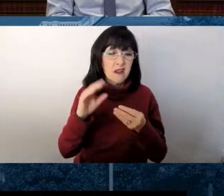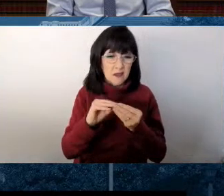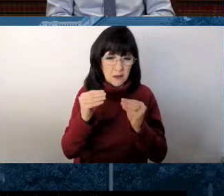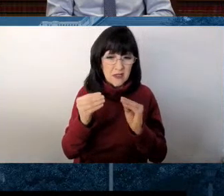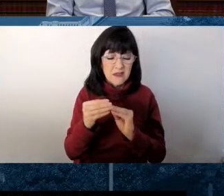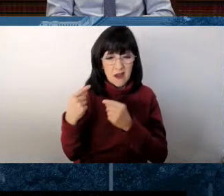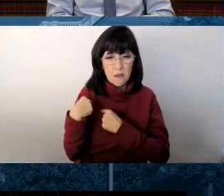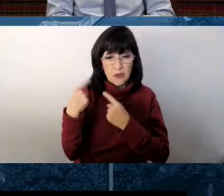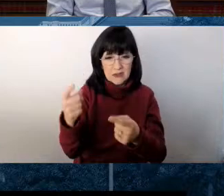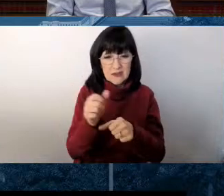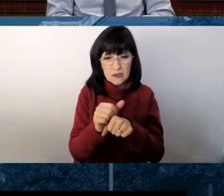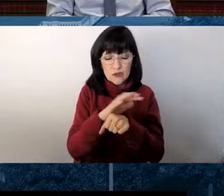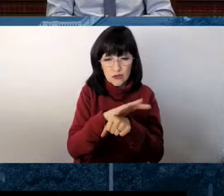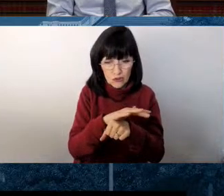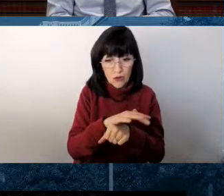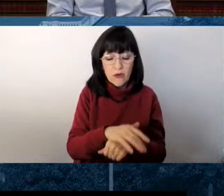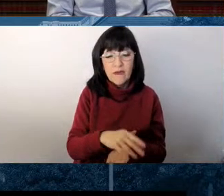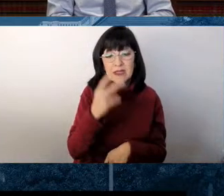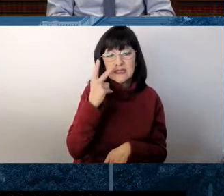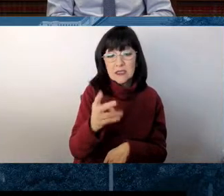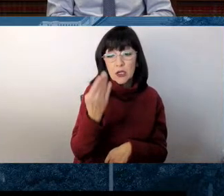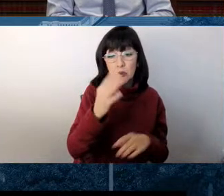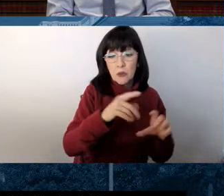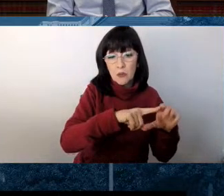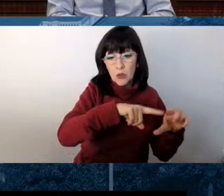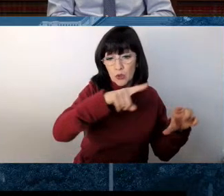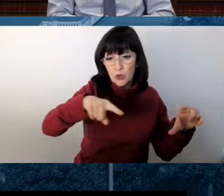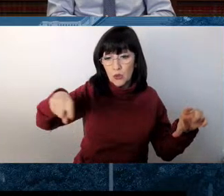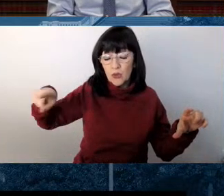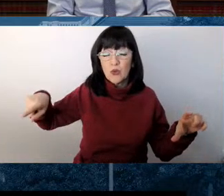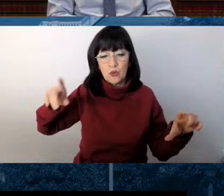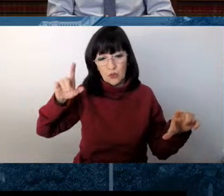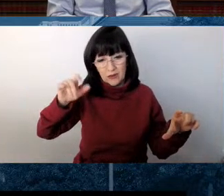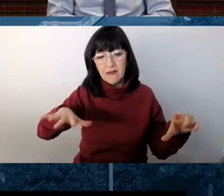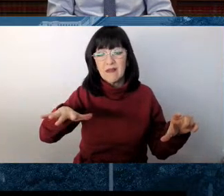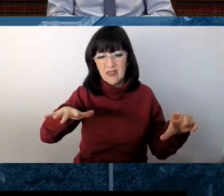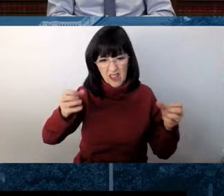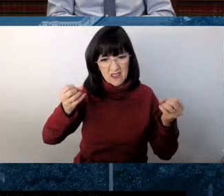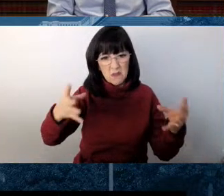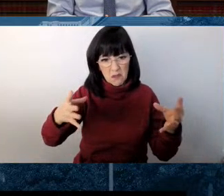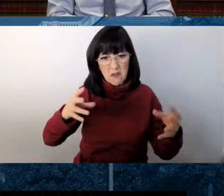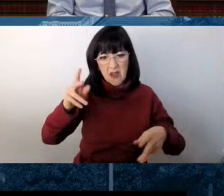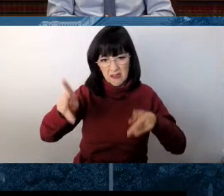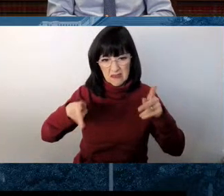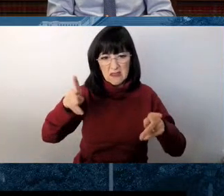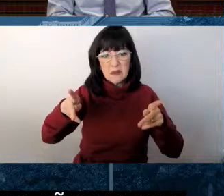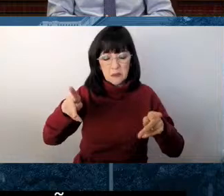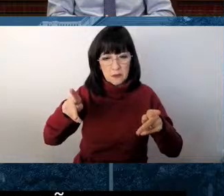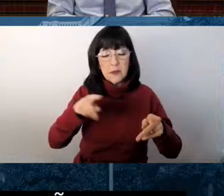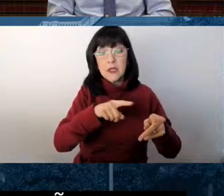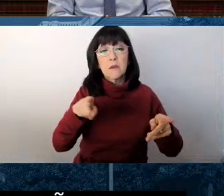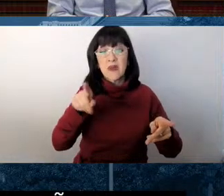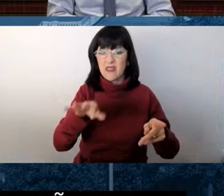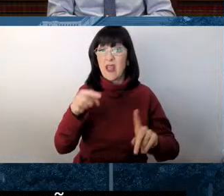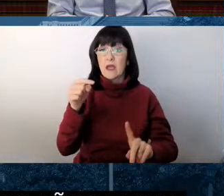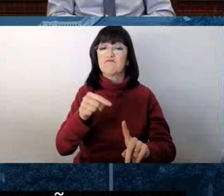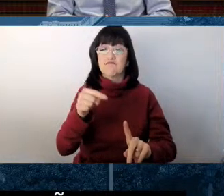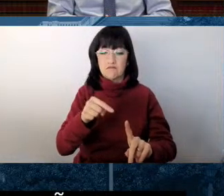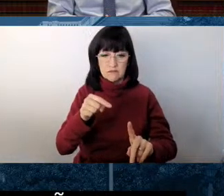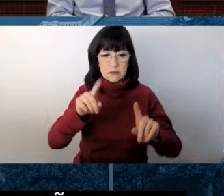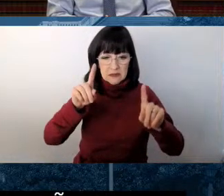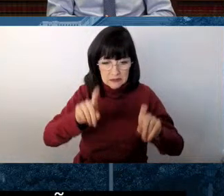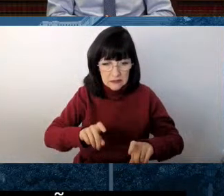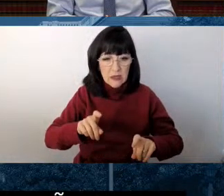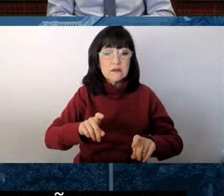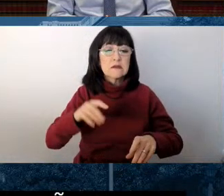A significant percentage of those patients in the dark blue that you can see are people that are tested with COVID,